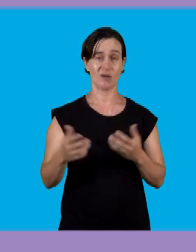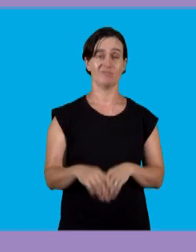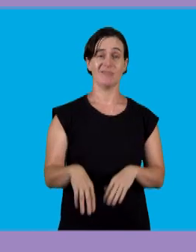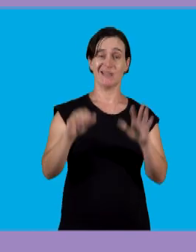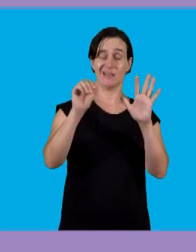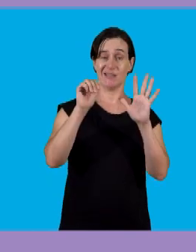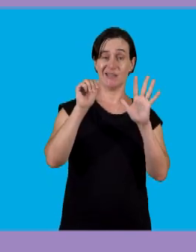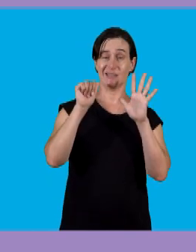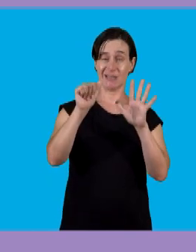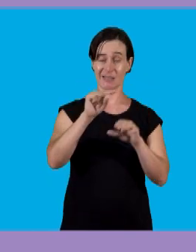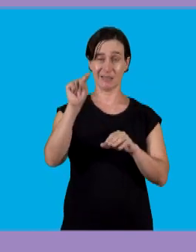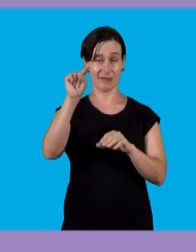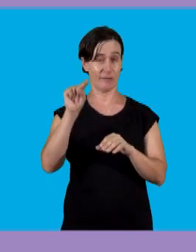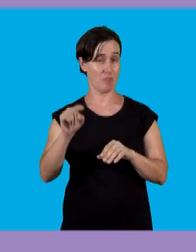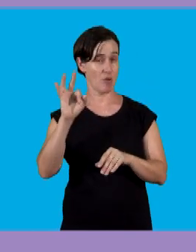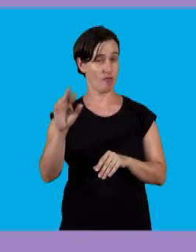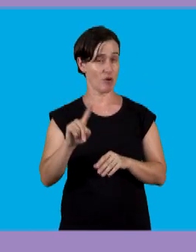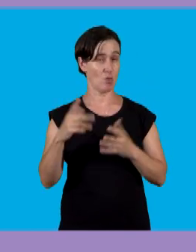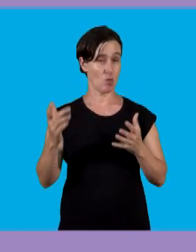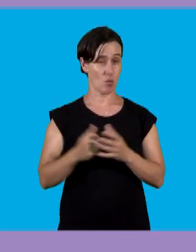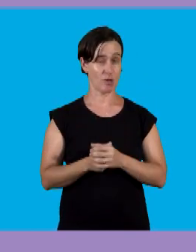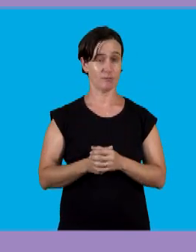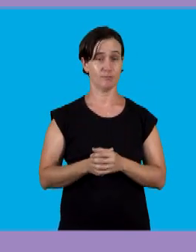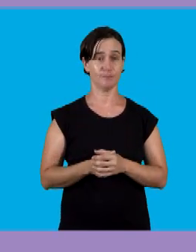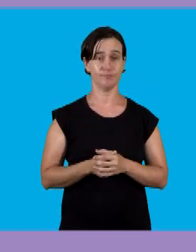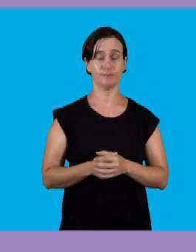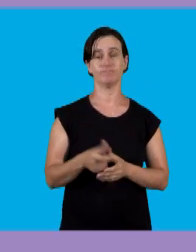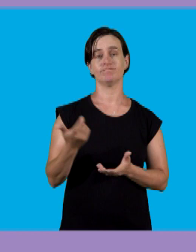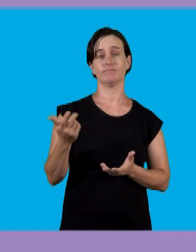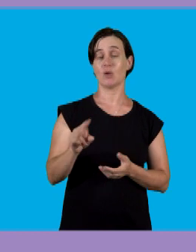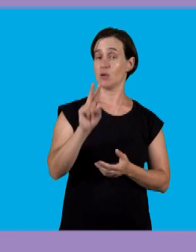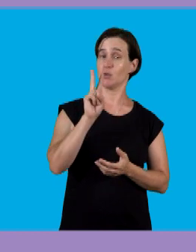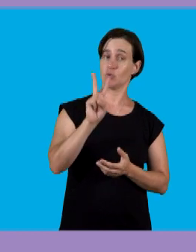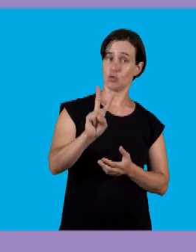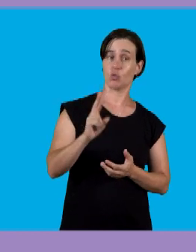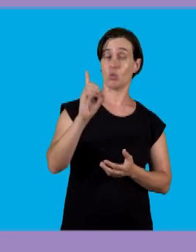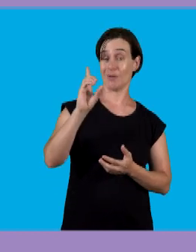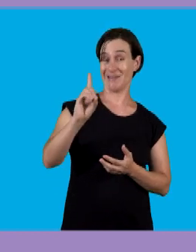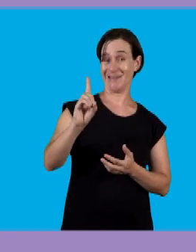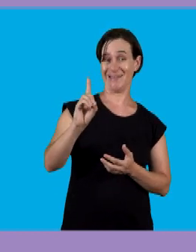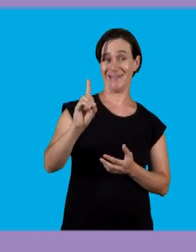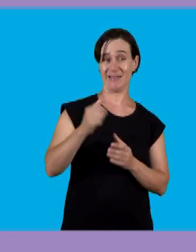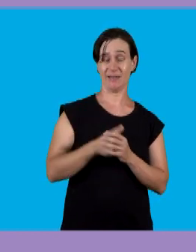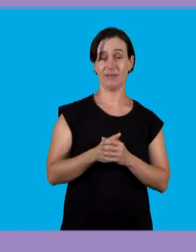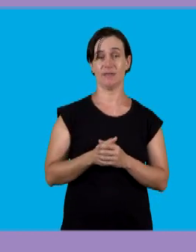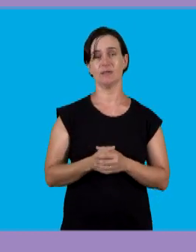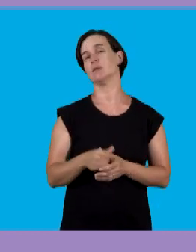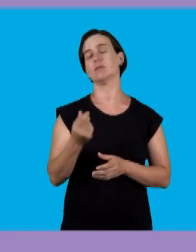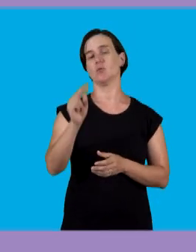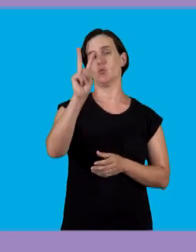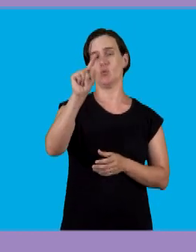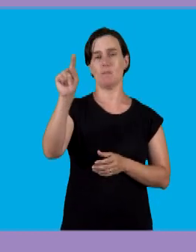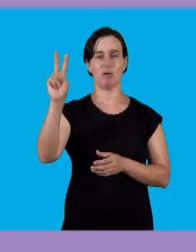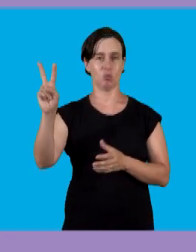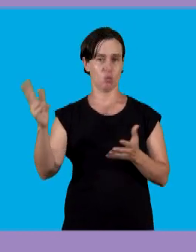6 divided by 3. 6 divided by 3 is 2. And because we are dividing